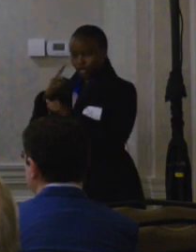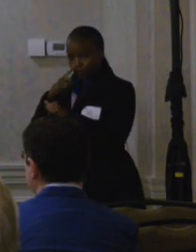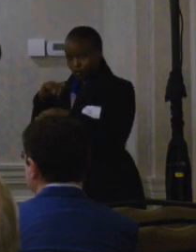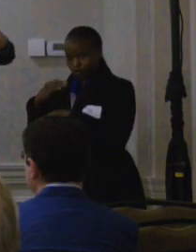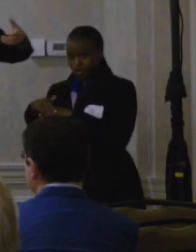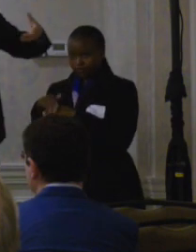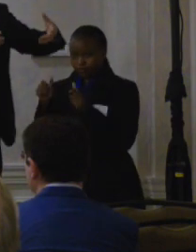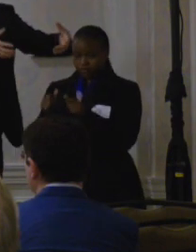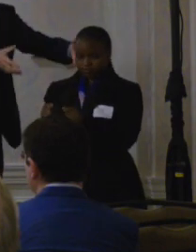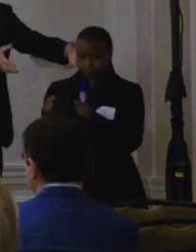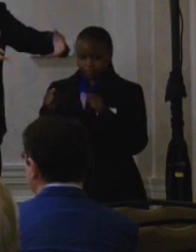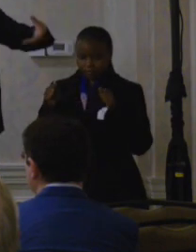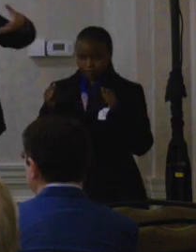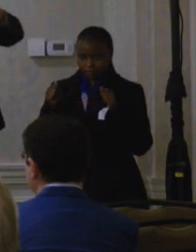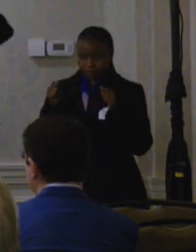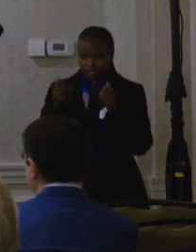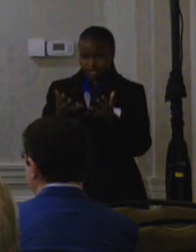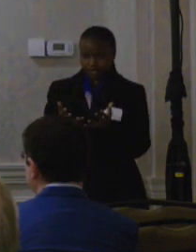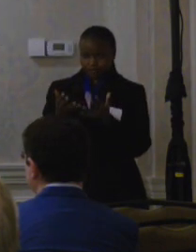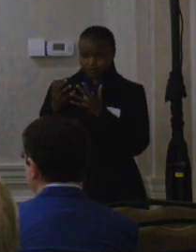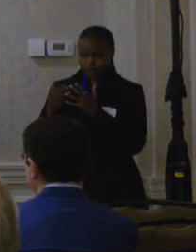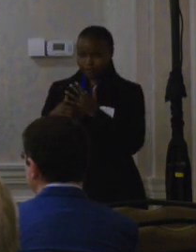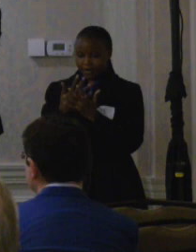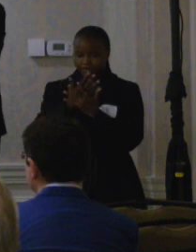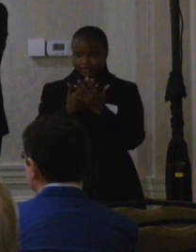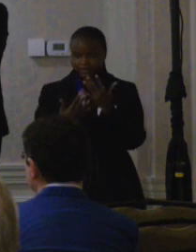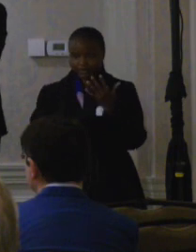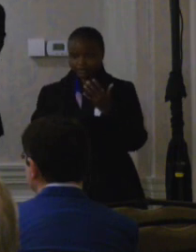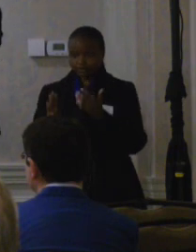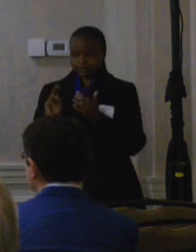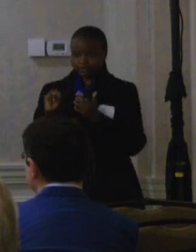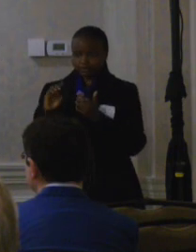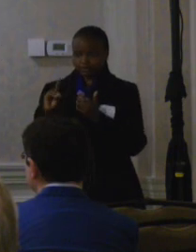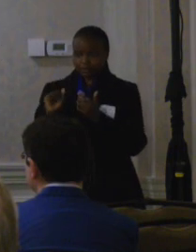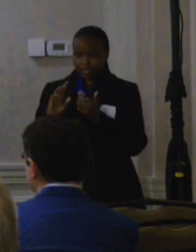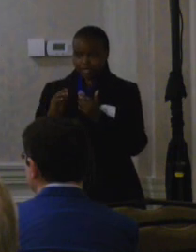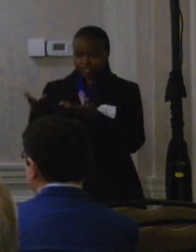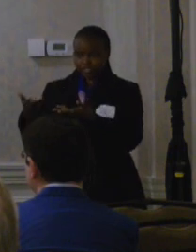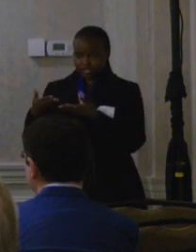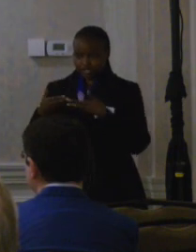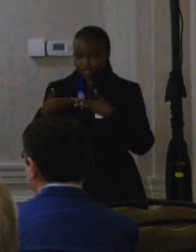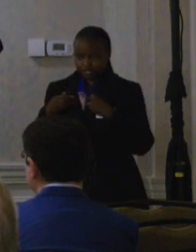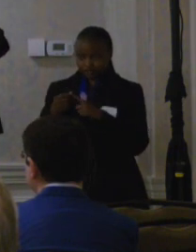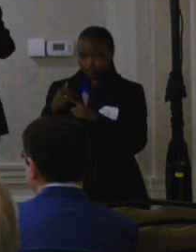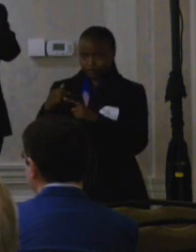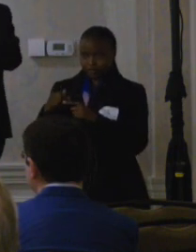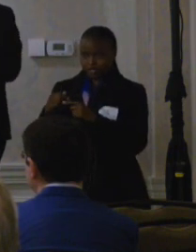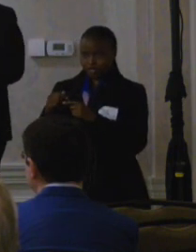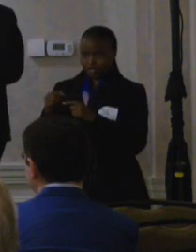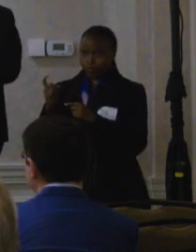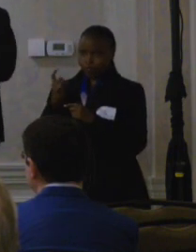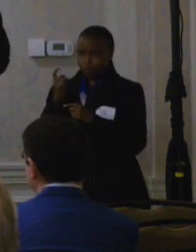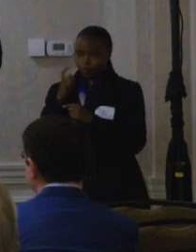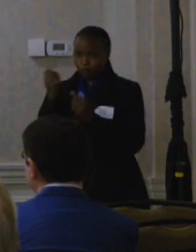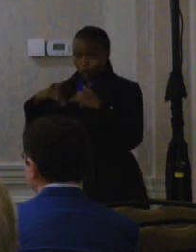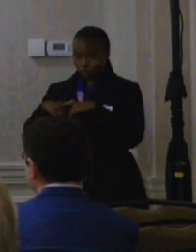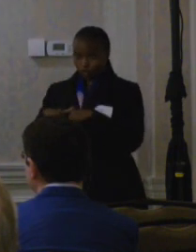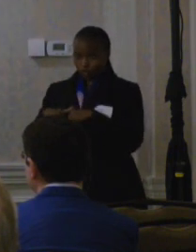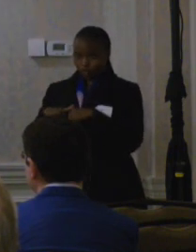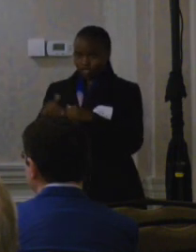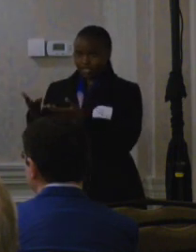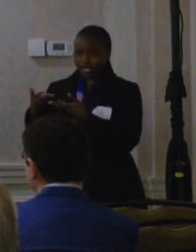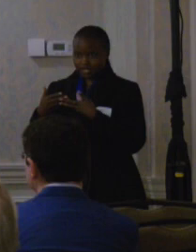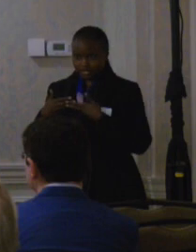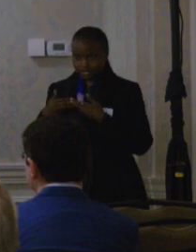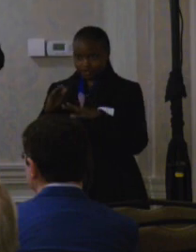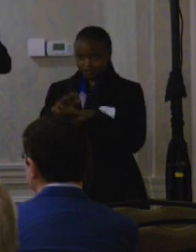up the closet and she pulled out this giant binder that she had received from one of these one-off workshops here in the United States on teacher professional